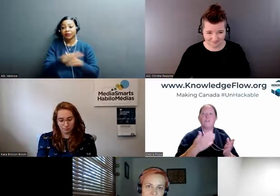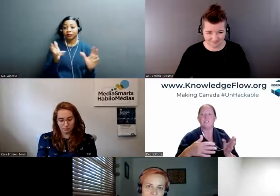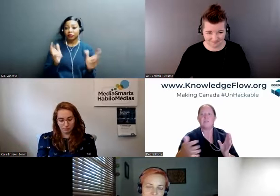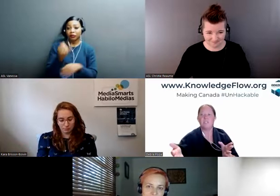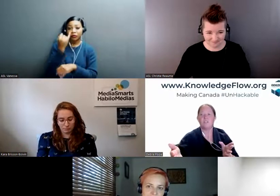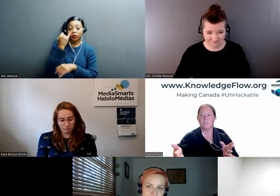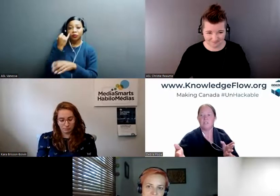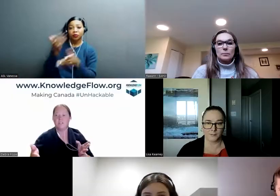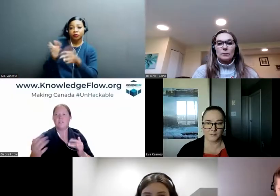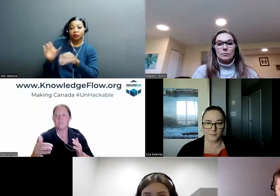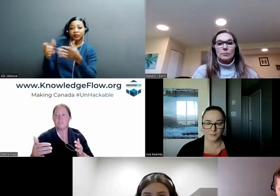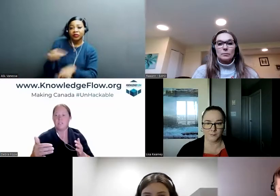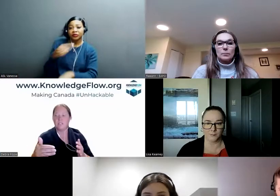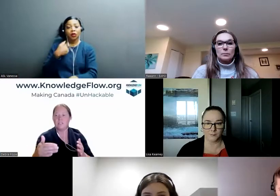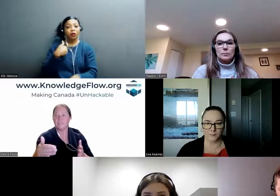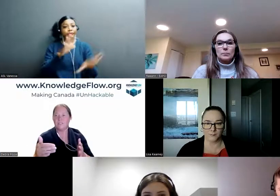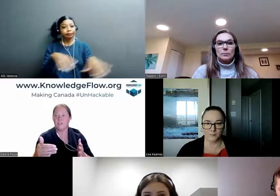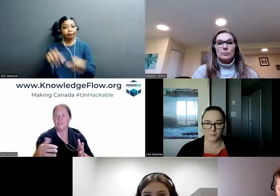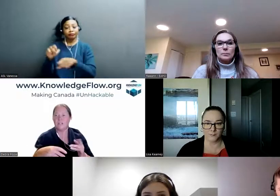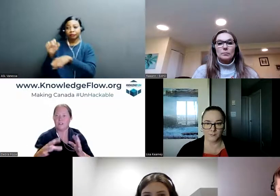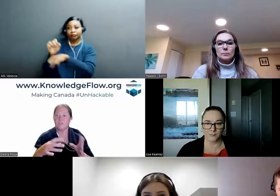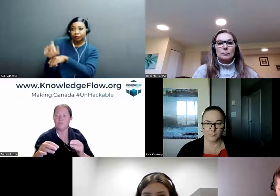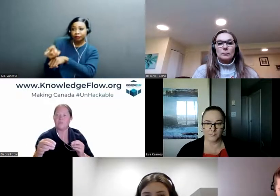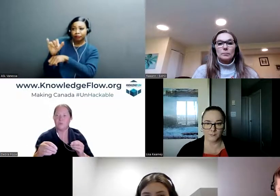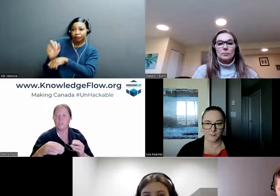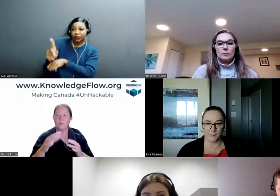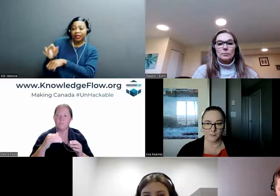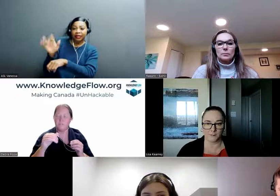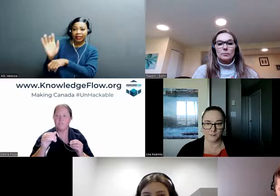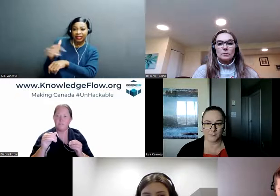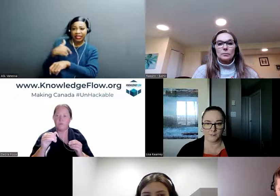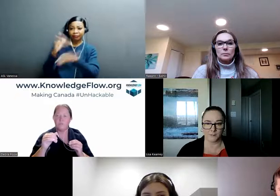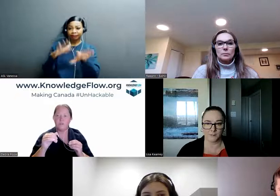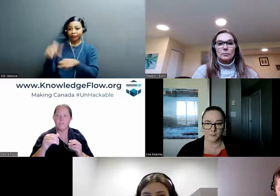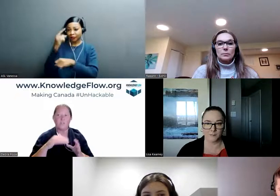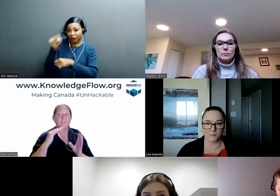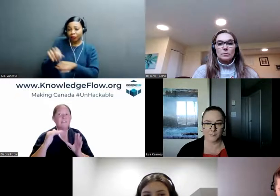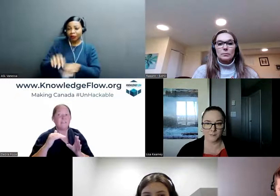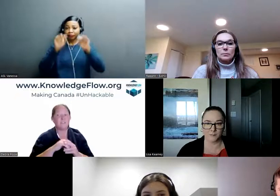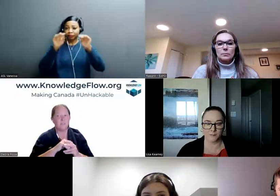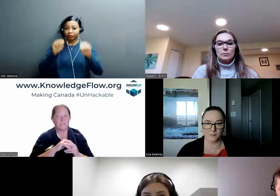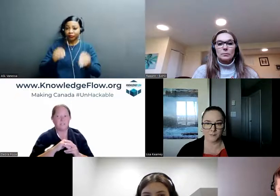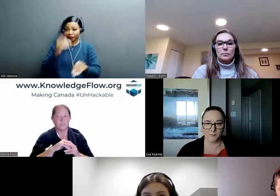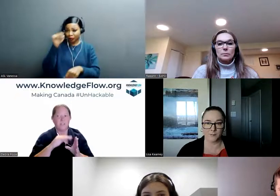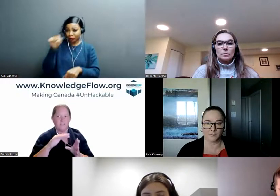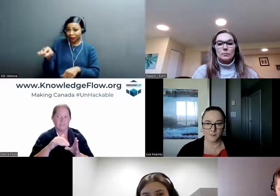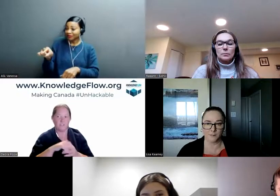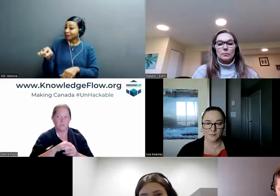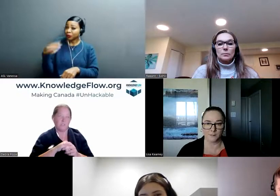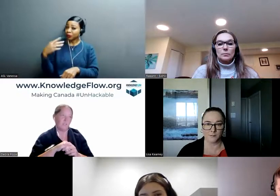just let me do it, here's a link to click on and I'll just do it for you. I'll fill in the form for you. That's a massive red flag that they shouldn't be dealing